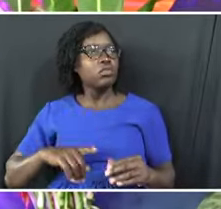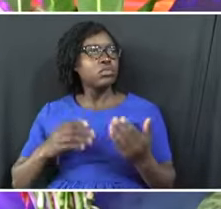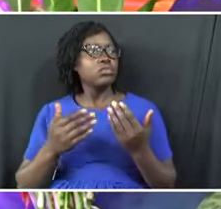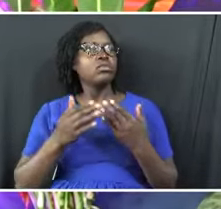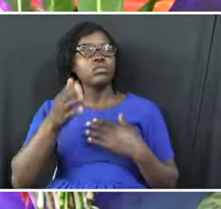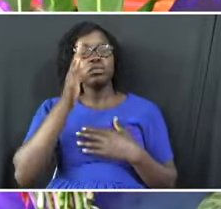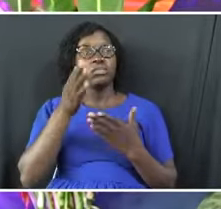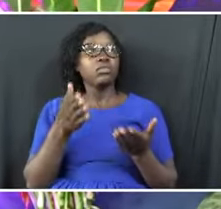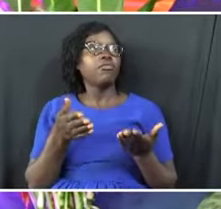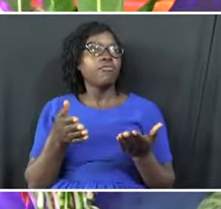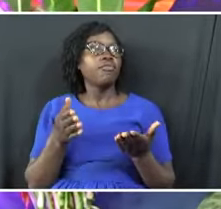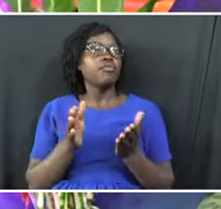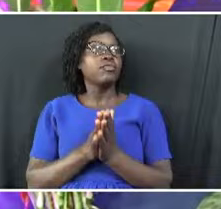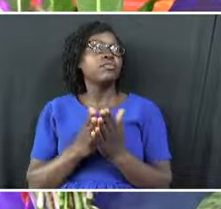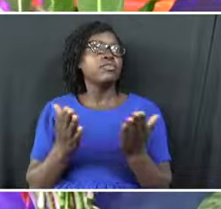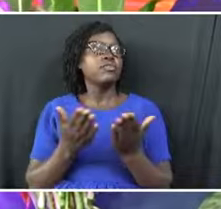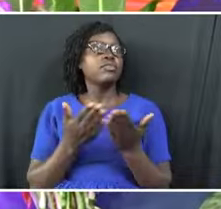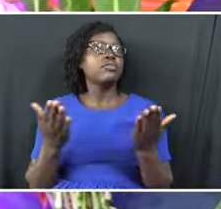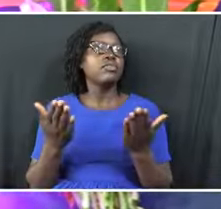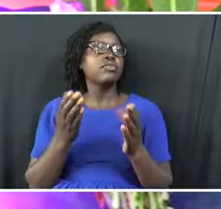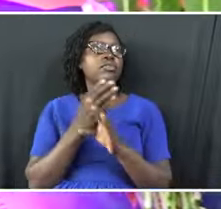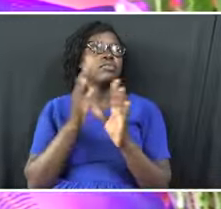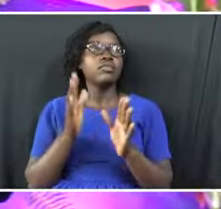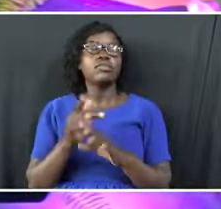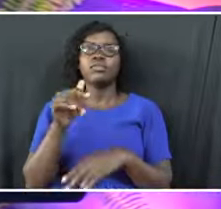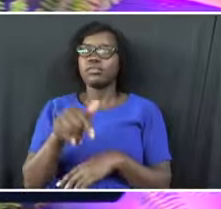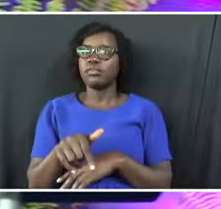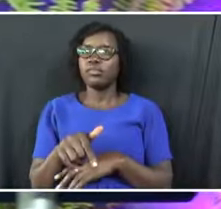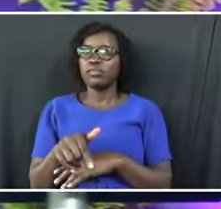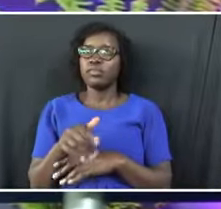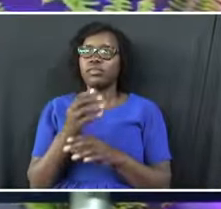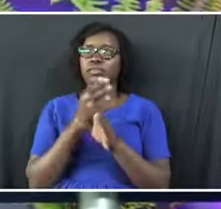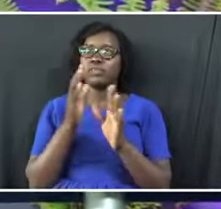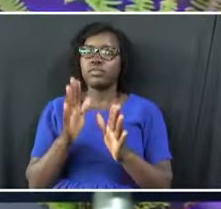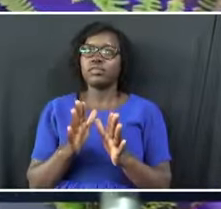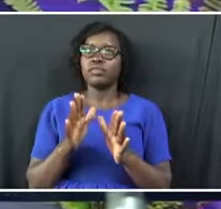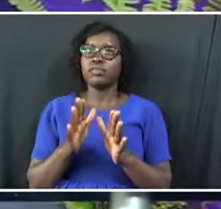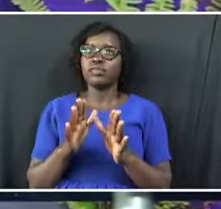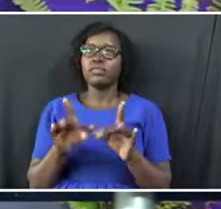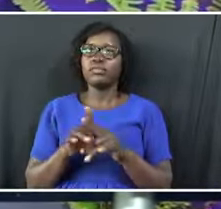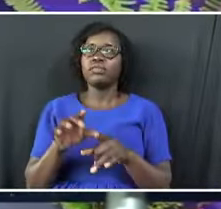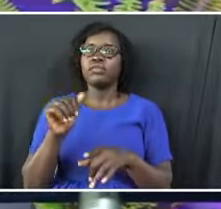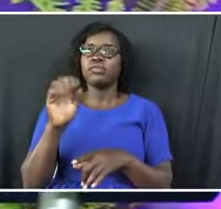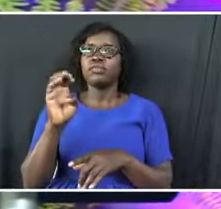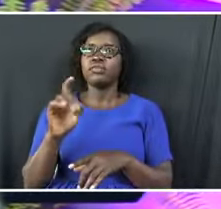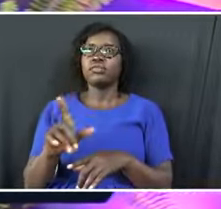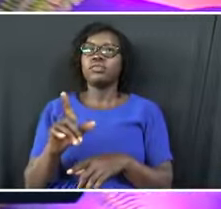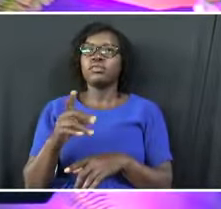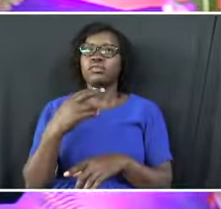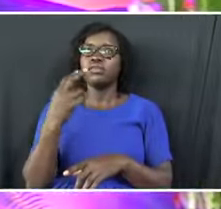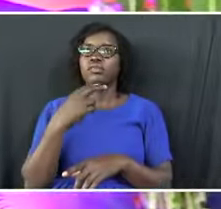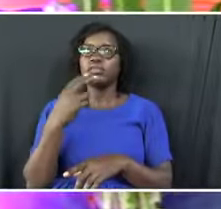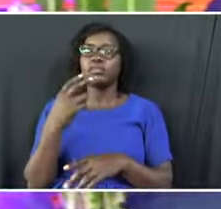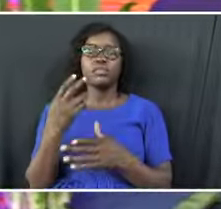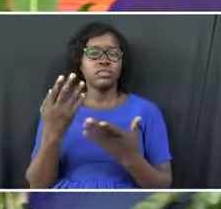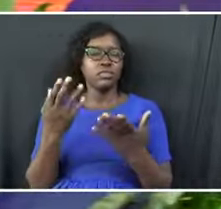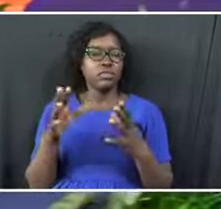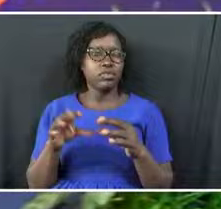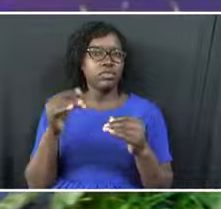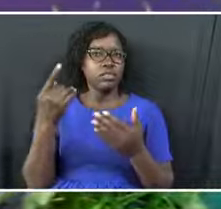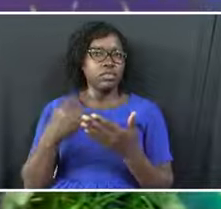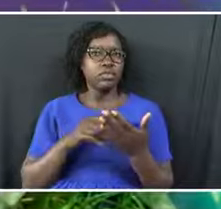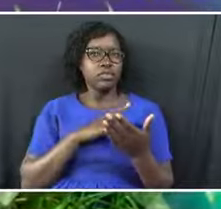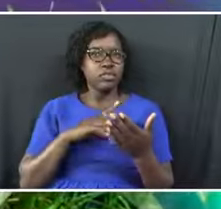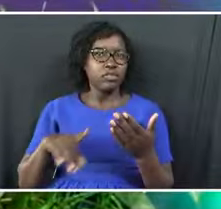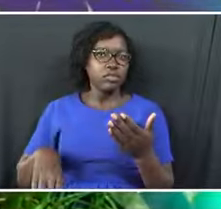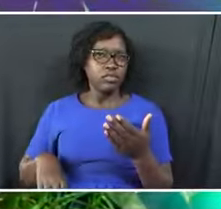who are here, where are Christians today? Christians like apple who will take what the Lord